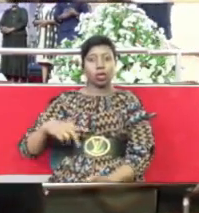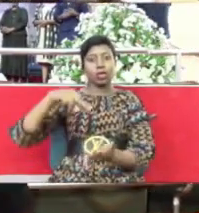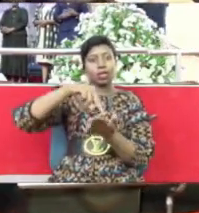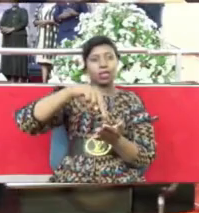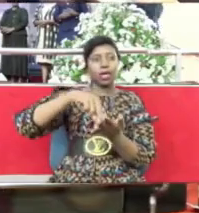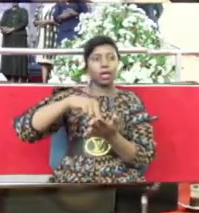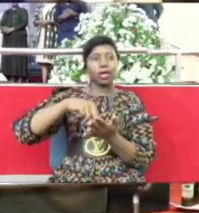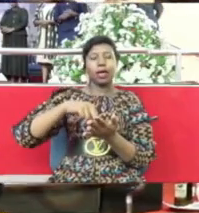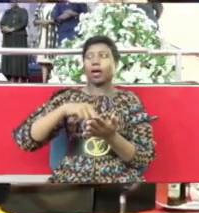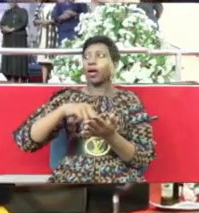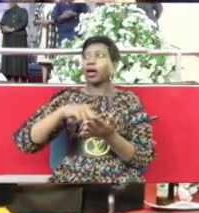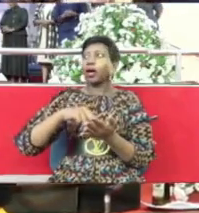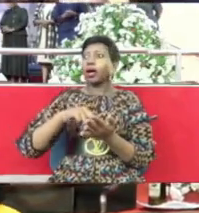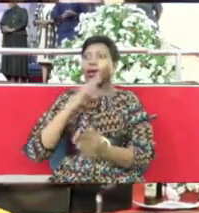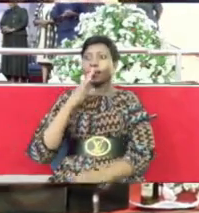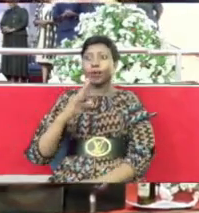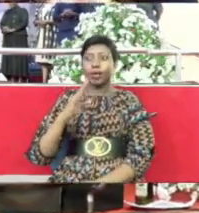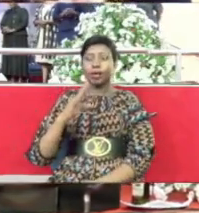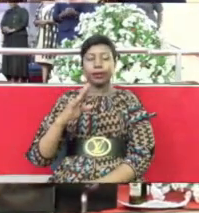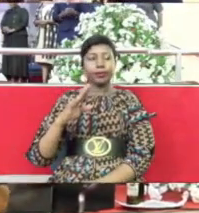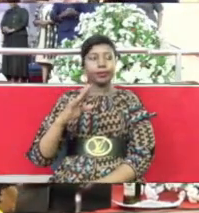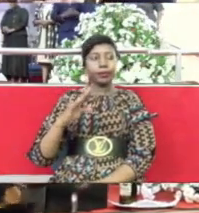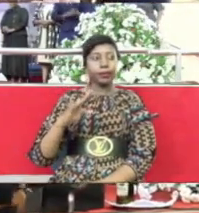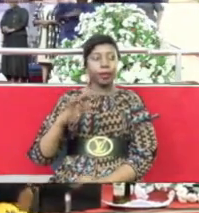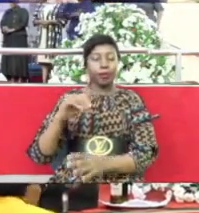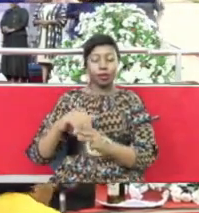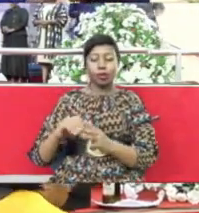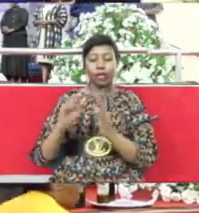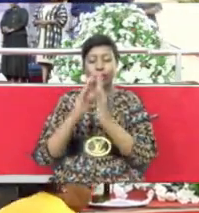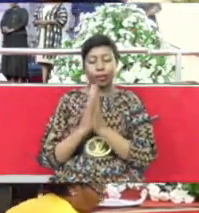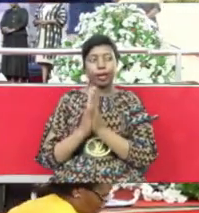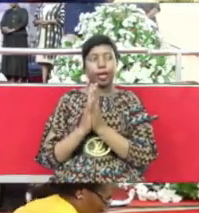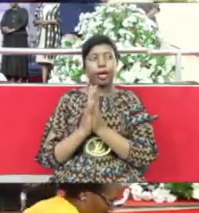prayer. Blessed be the name of the Lord. That I'm praying for myself. Lord,